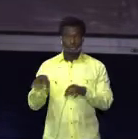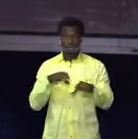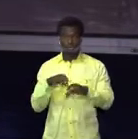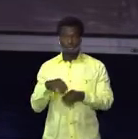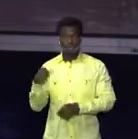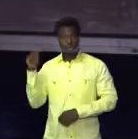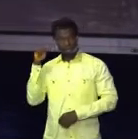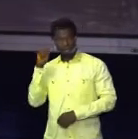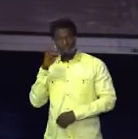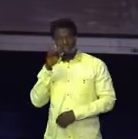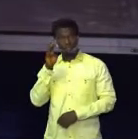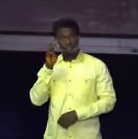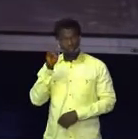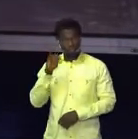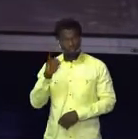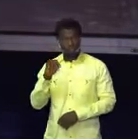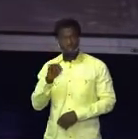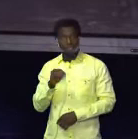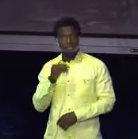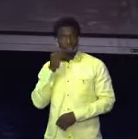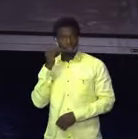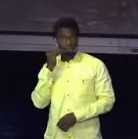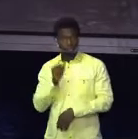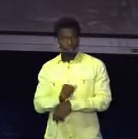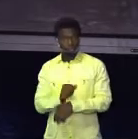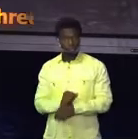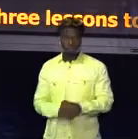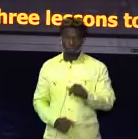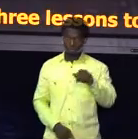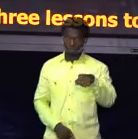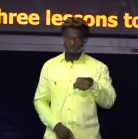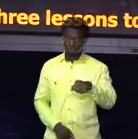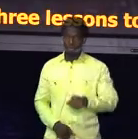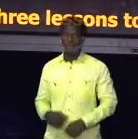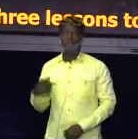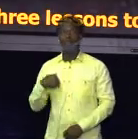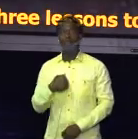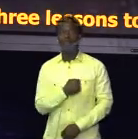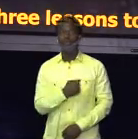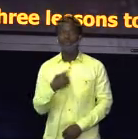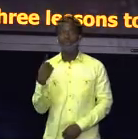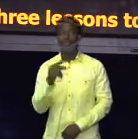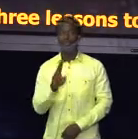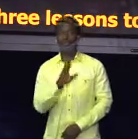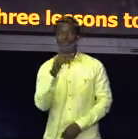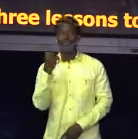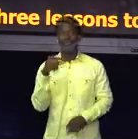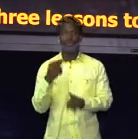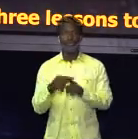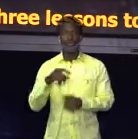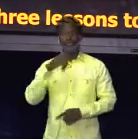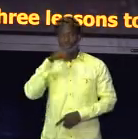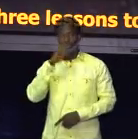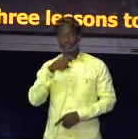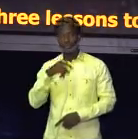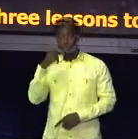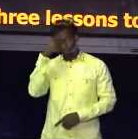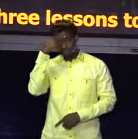must do Auntie Fumi's homework. Yes. We also use the word